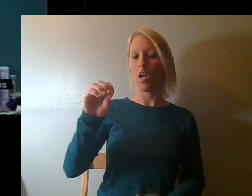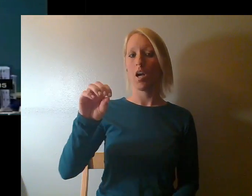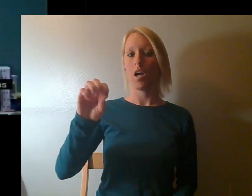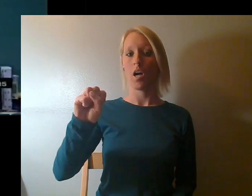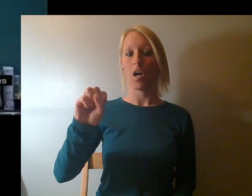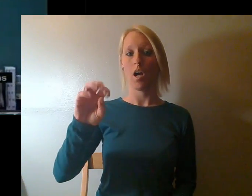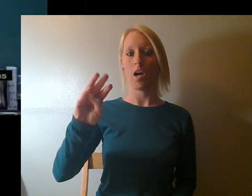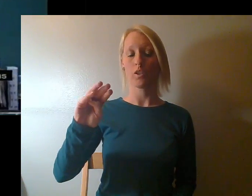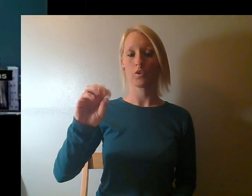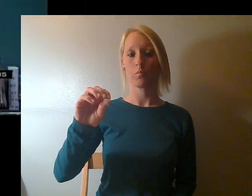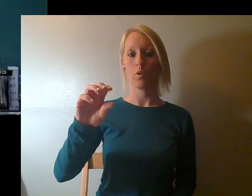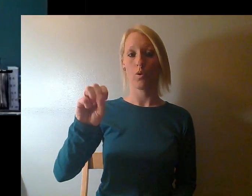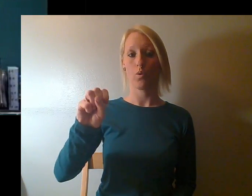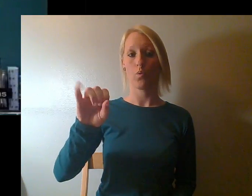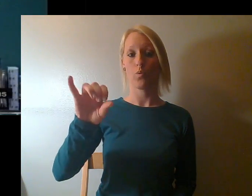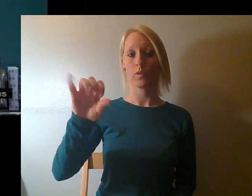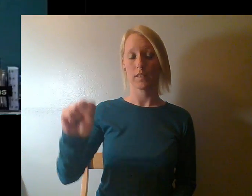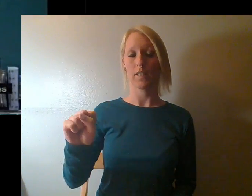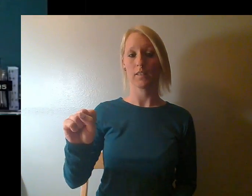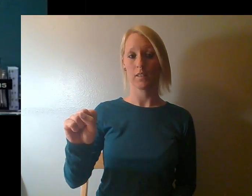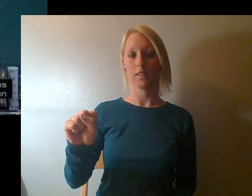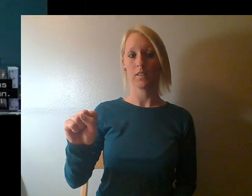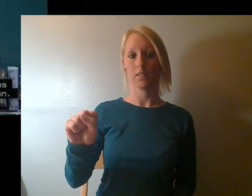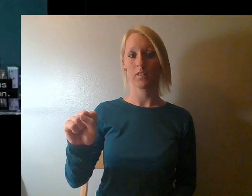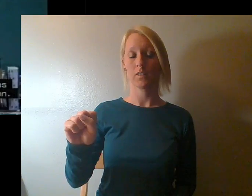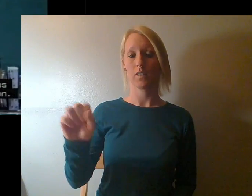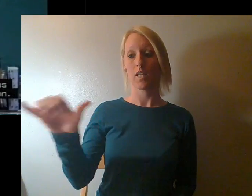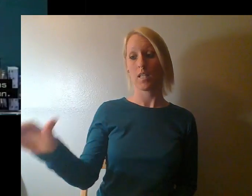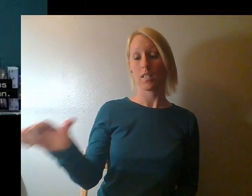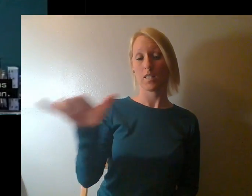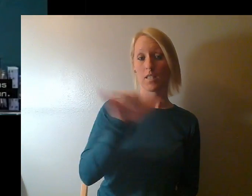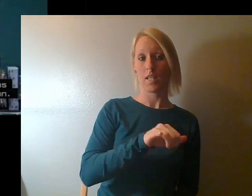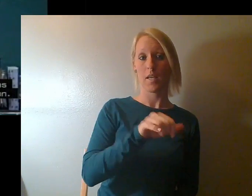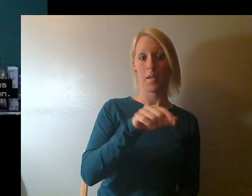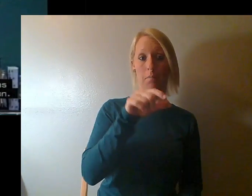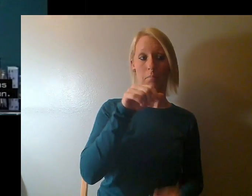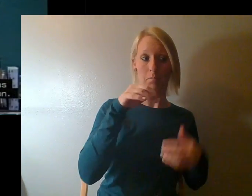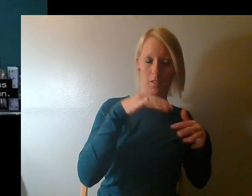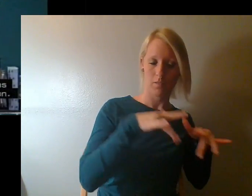diffusion. It's real easy. Osmosis is the same thing as diffusion with one exception.